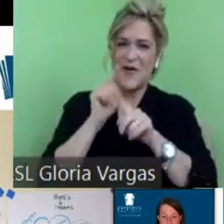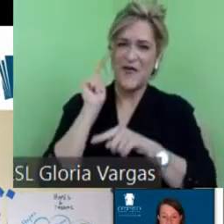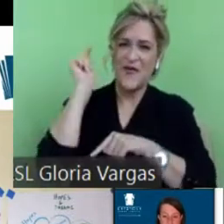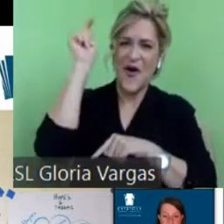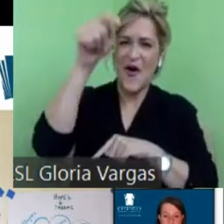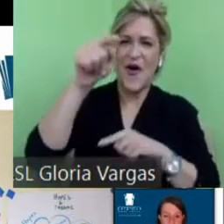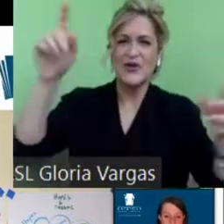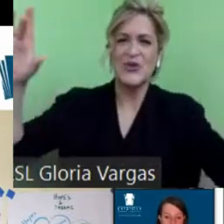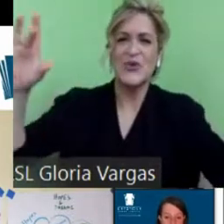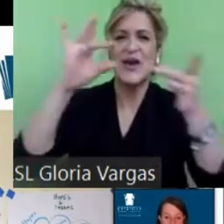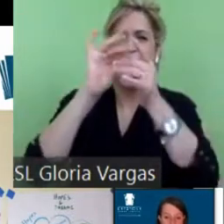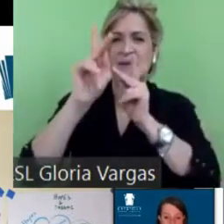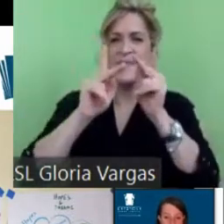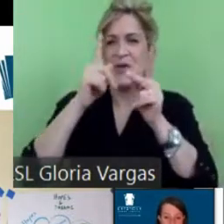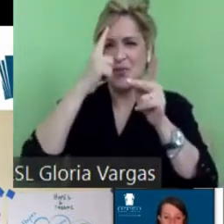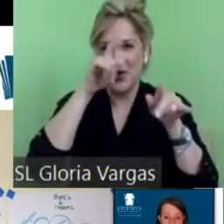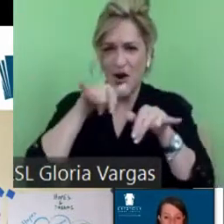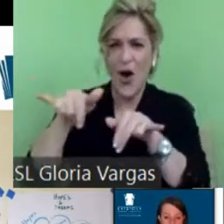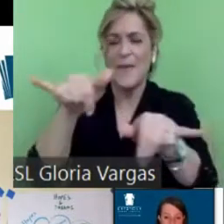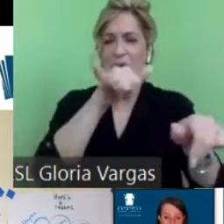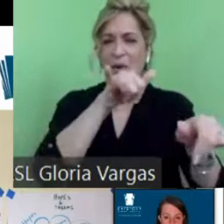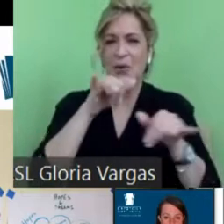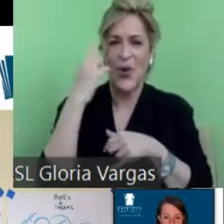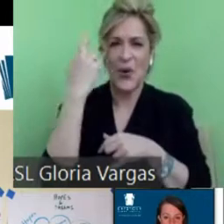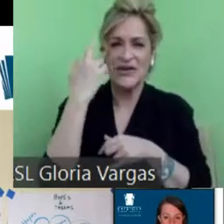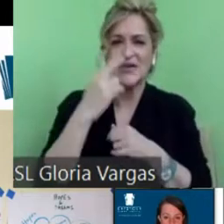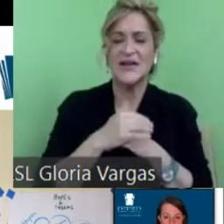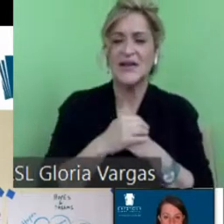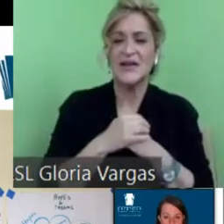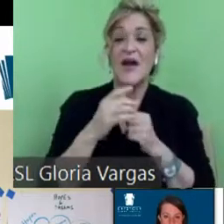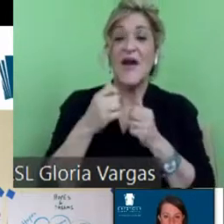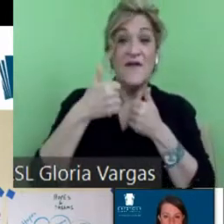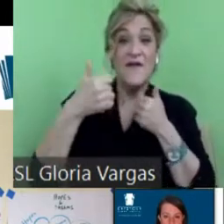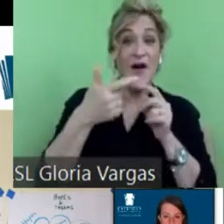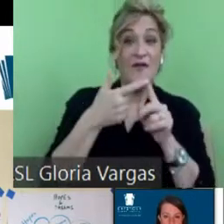a common cause as far away from our US roots as